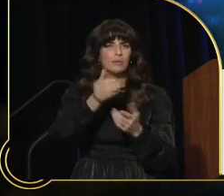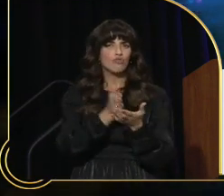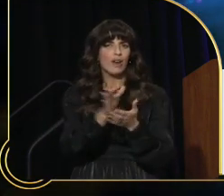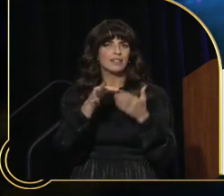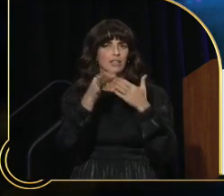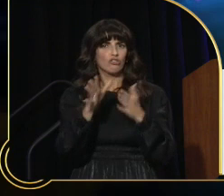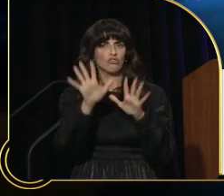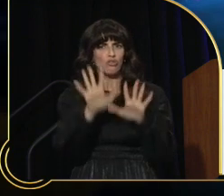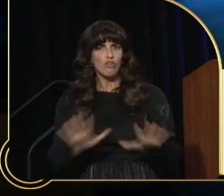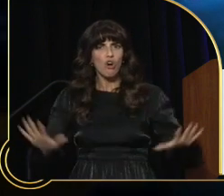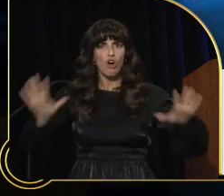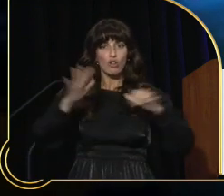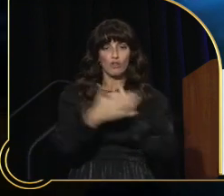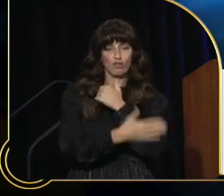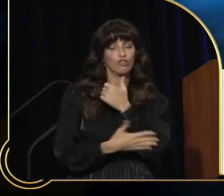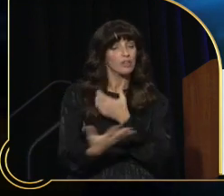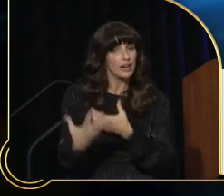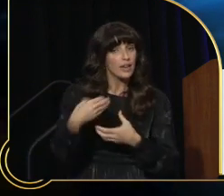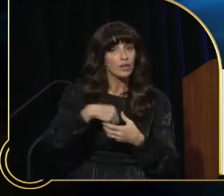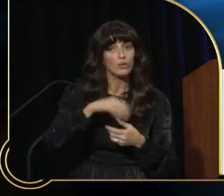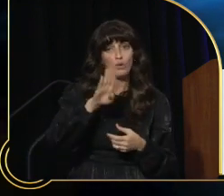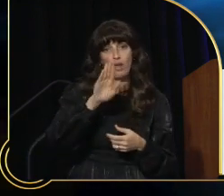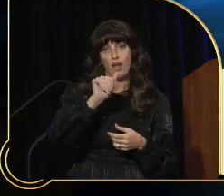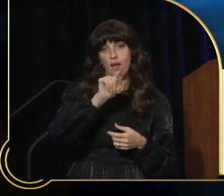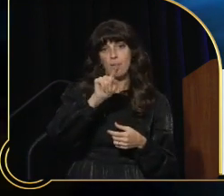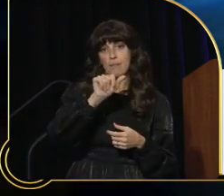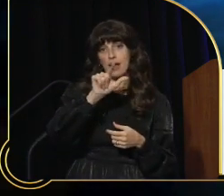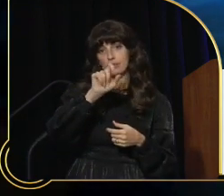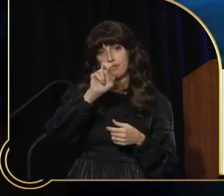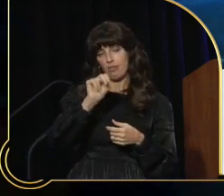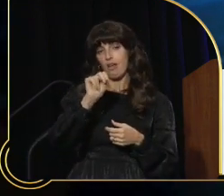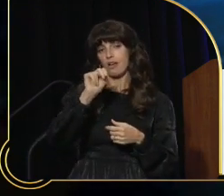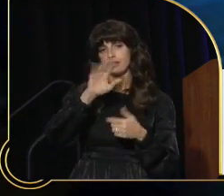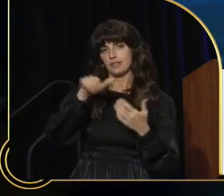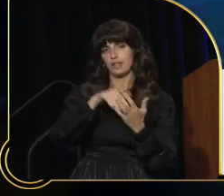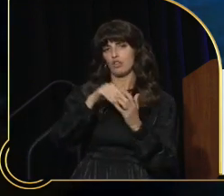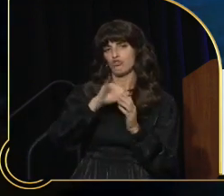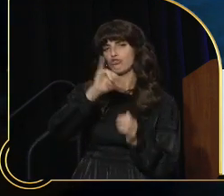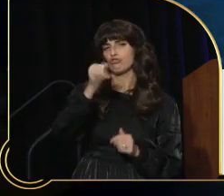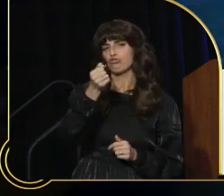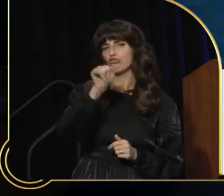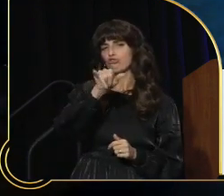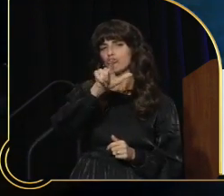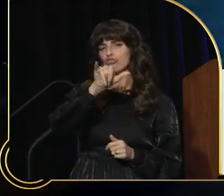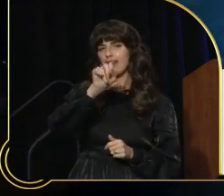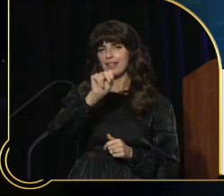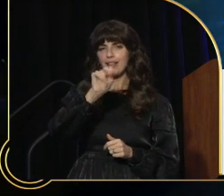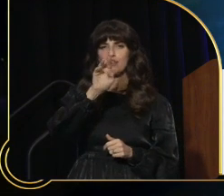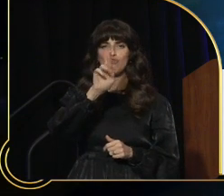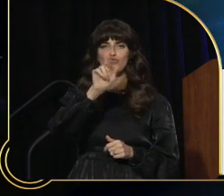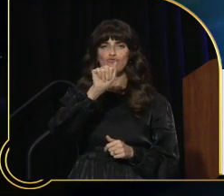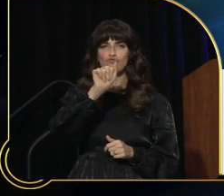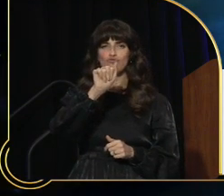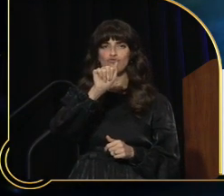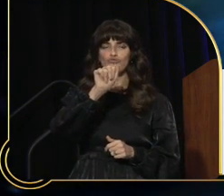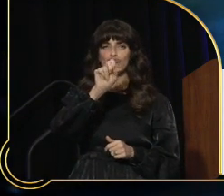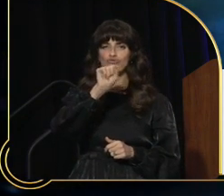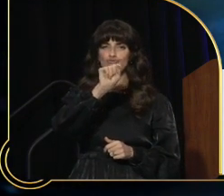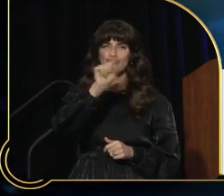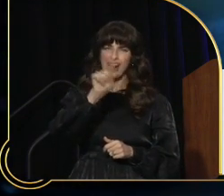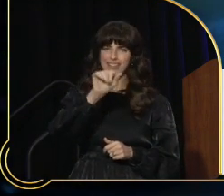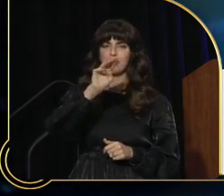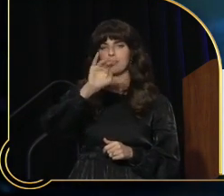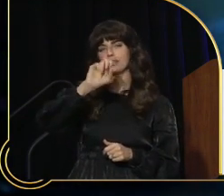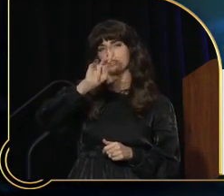country, including the Bazelon Center's Jalen Razeminski, to discuss disparities and barriers that